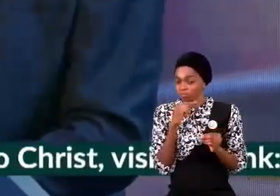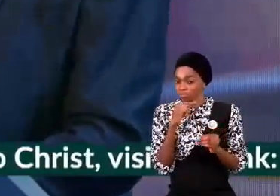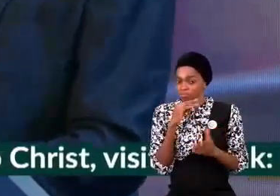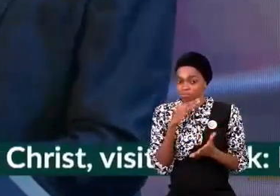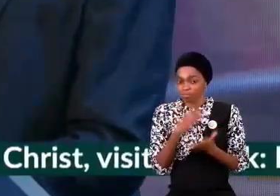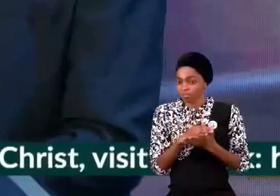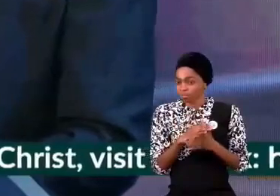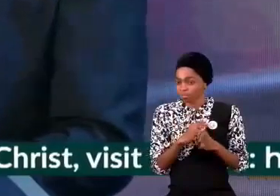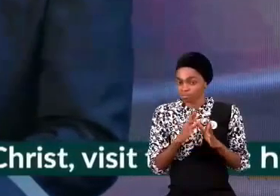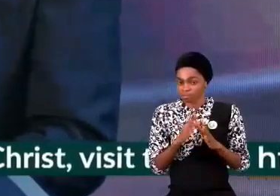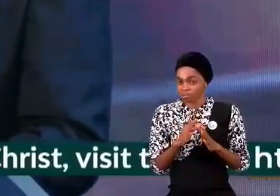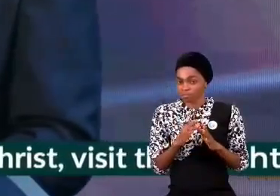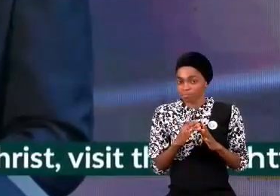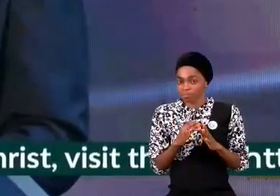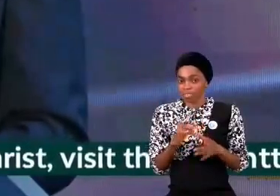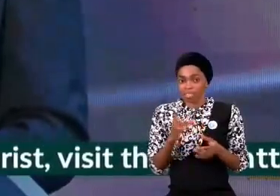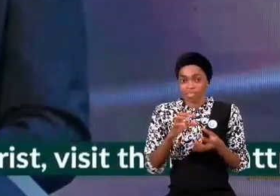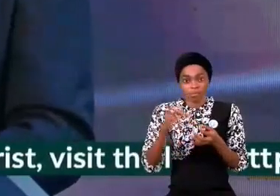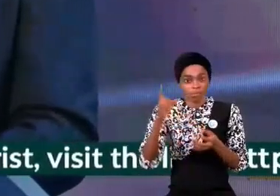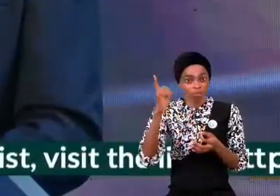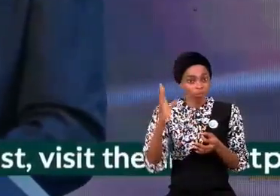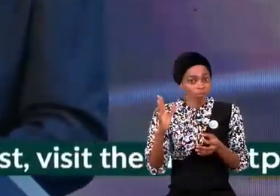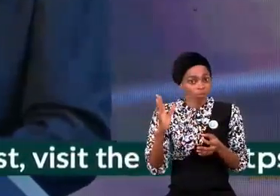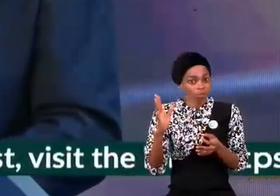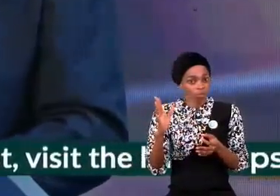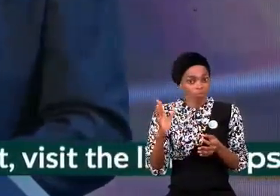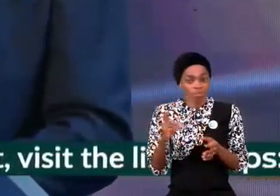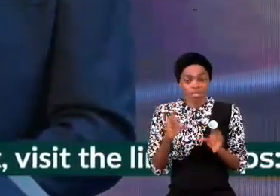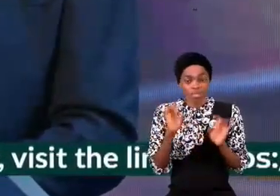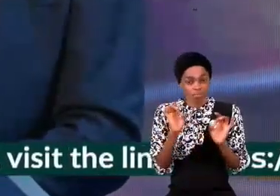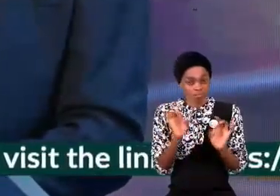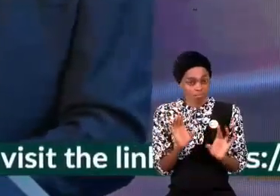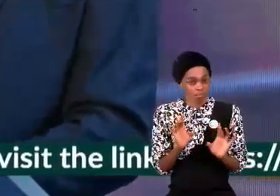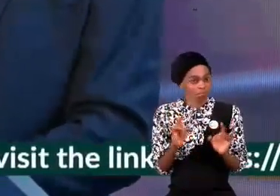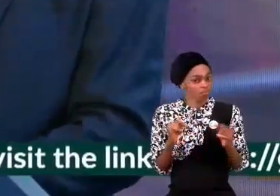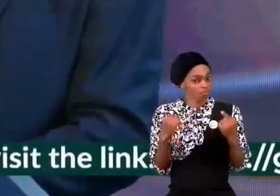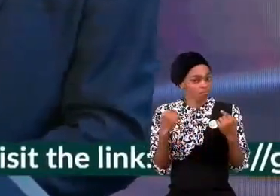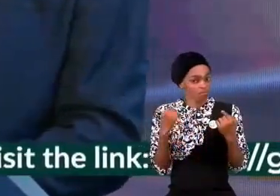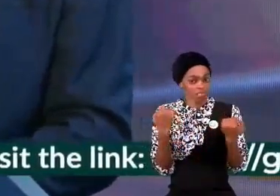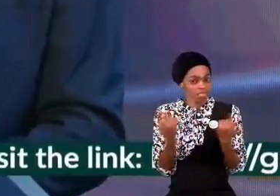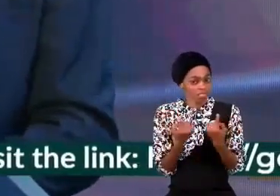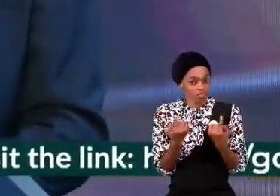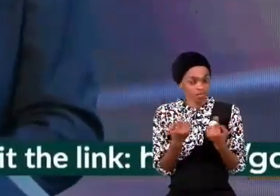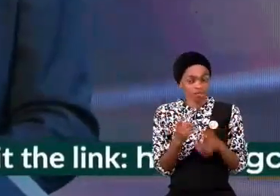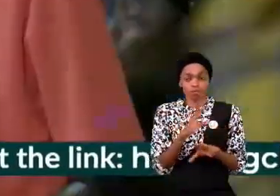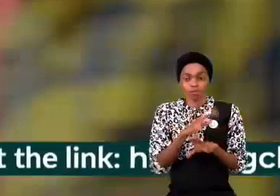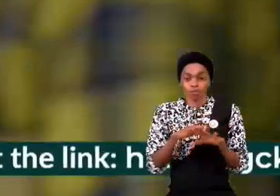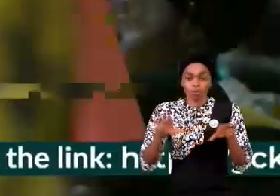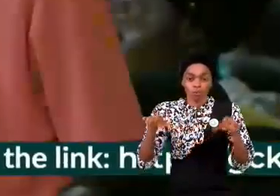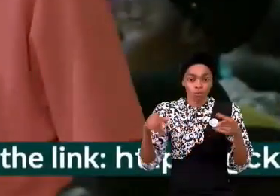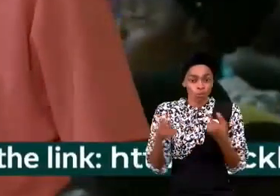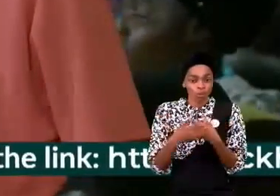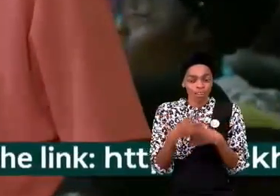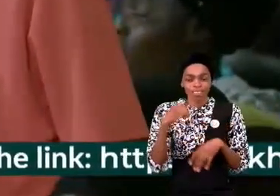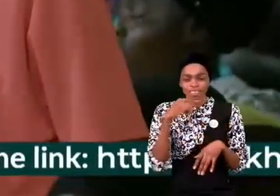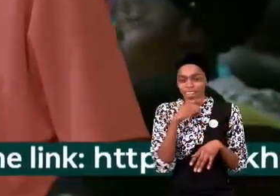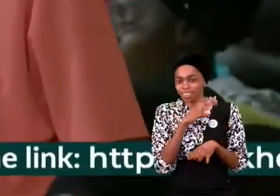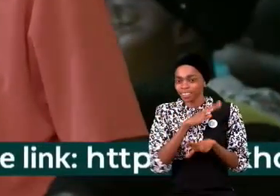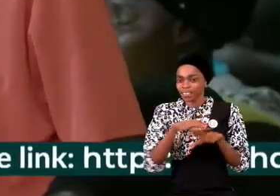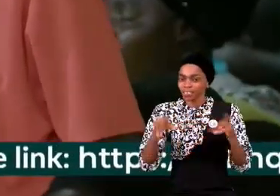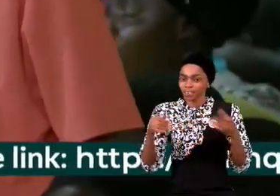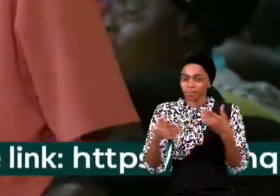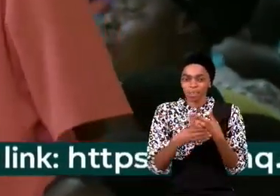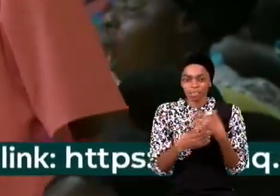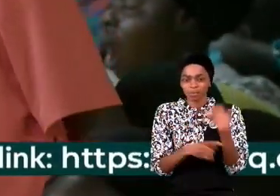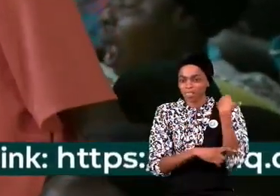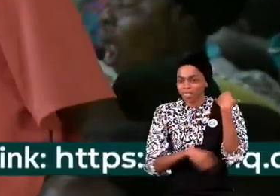be telling us what to do. Let's obey, and the Lord will confirm his word in your lives in